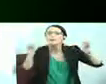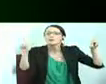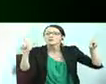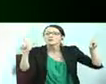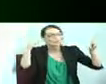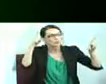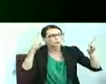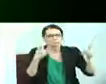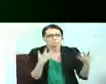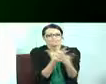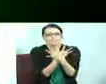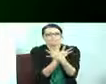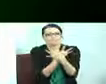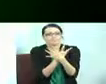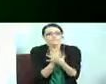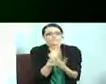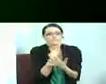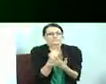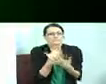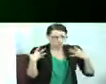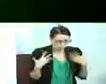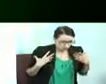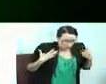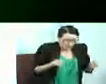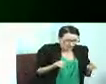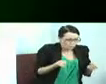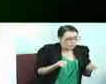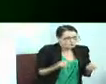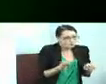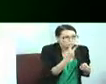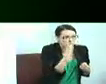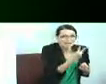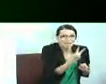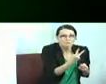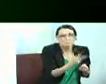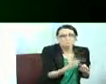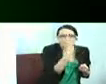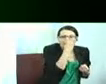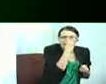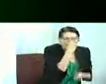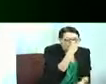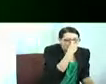to the captives and recovery of sight to the blind,